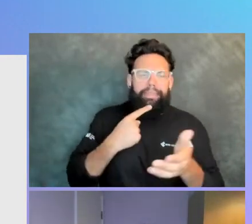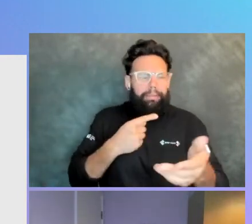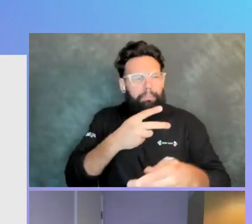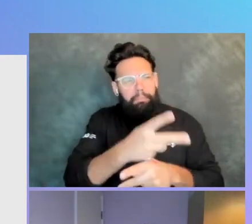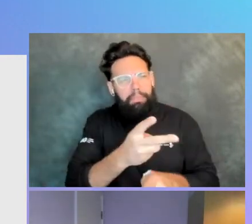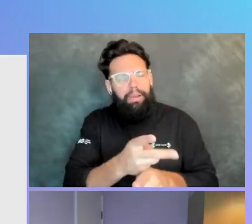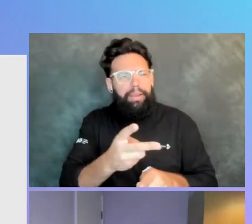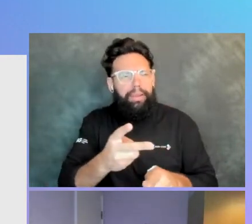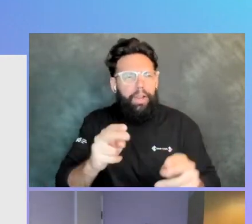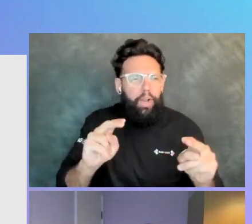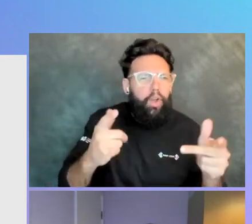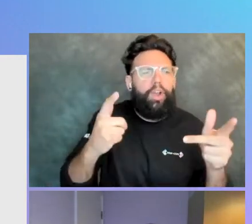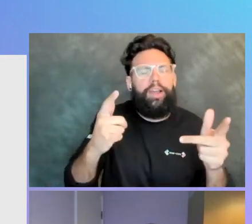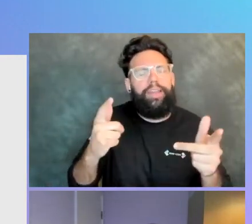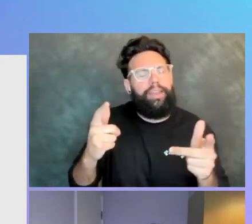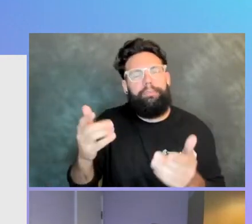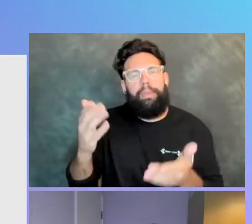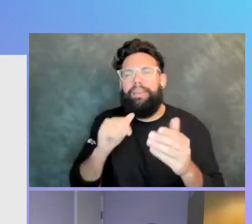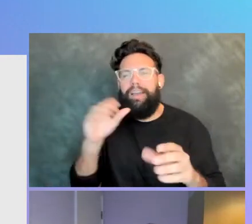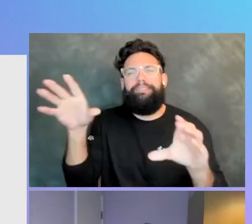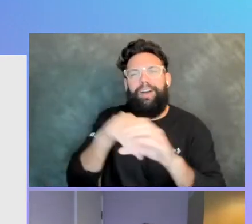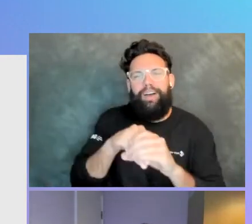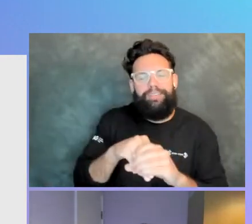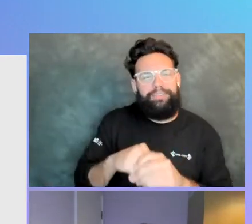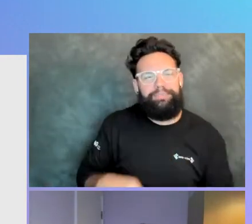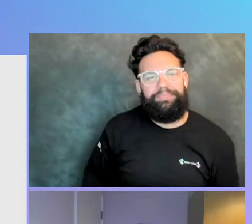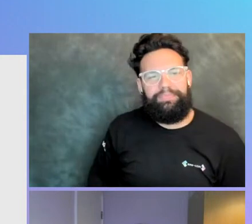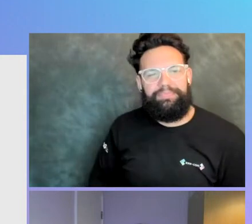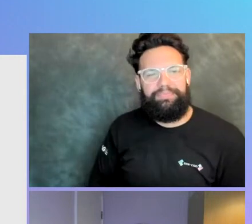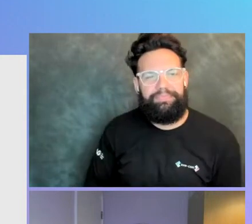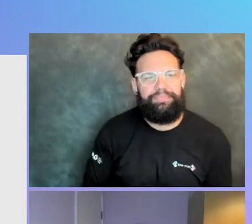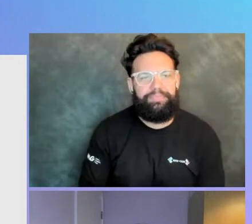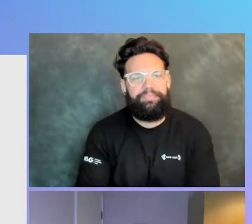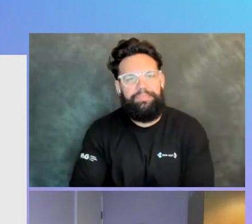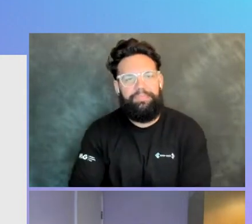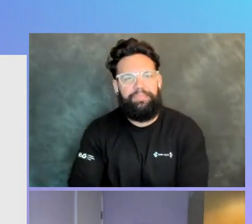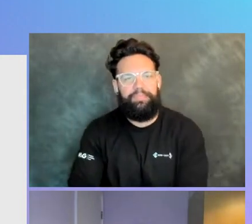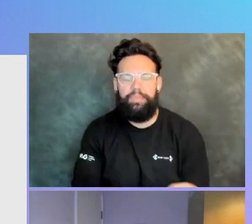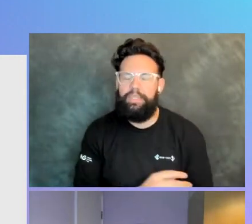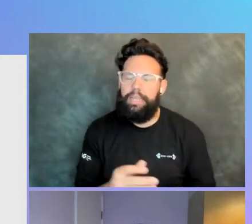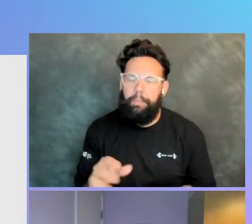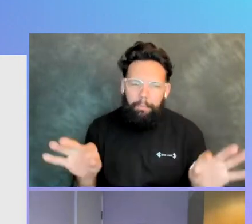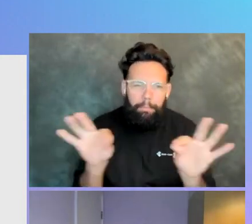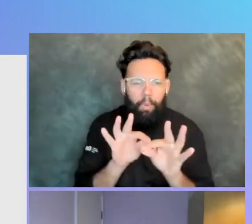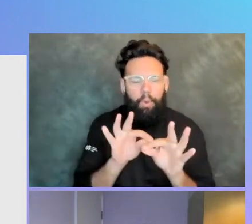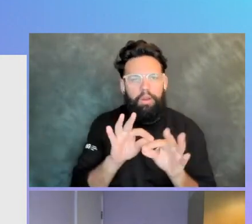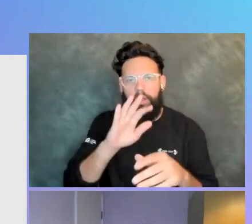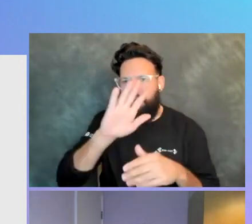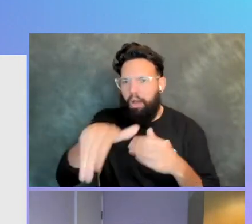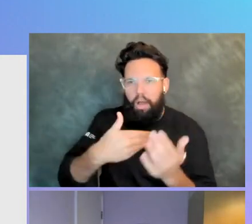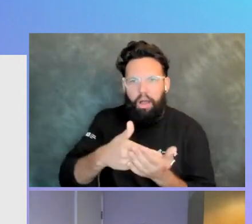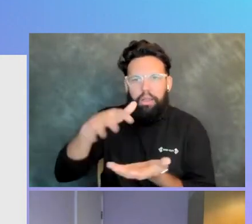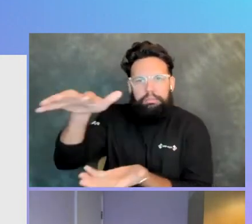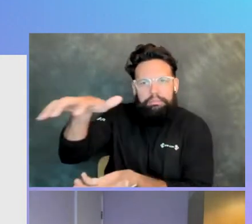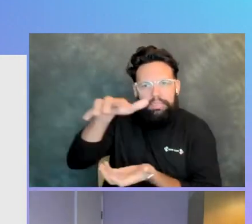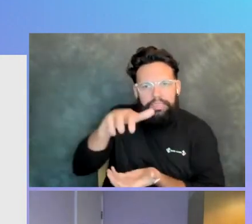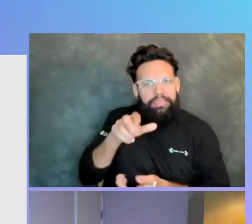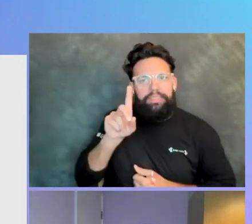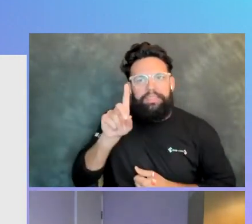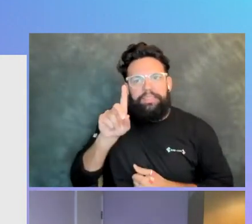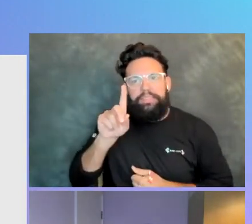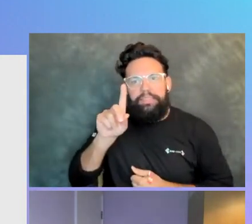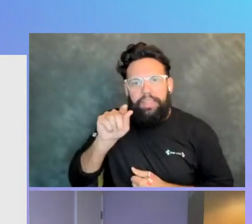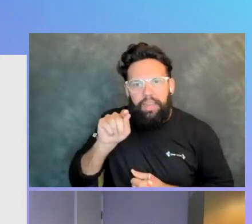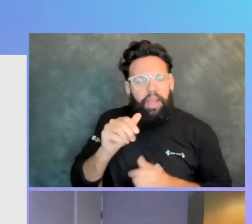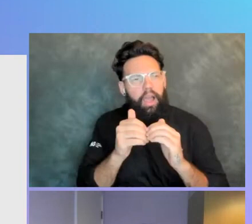data security and governance. It is crucial to be responsible with this data, what we collect, where we store it, who has access to